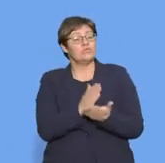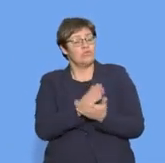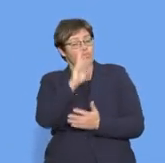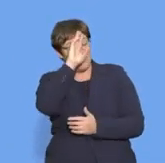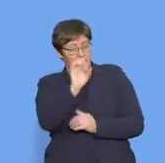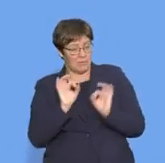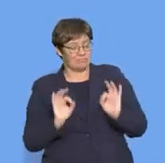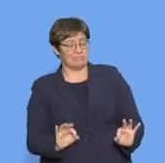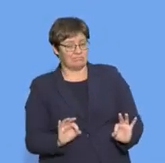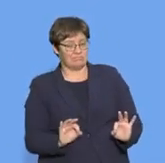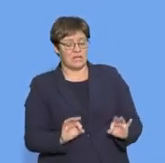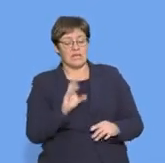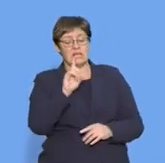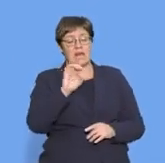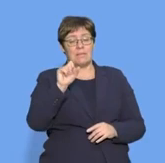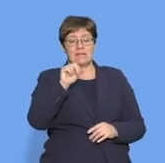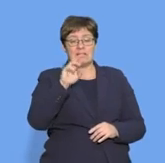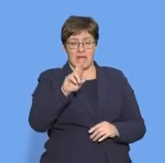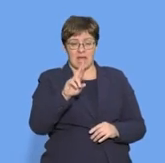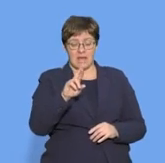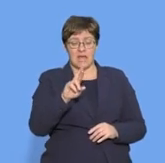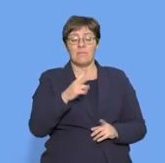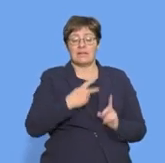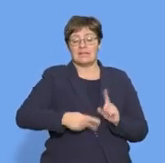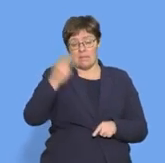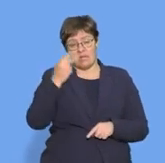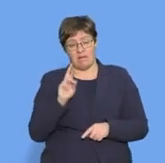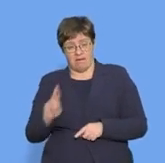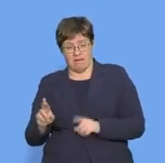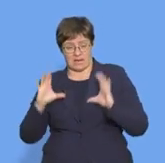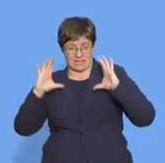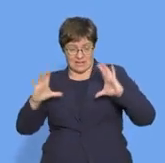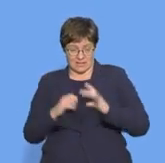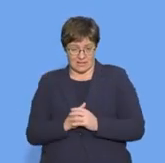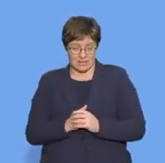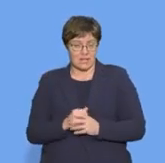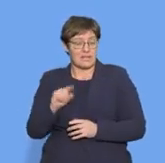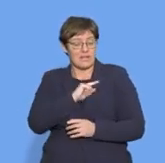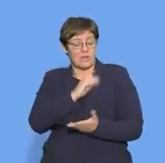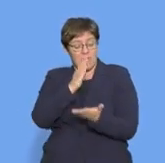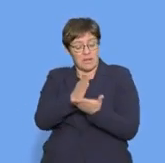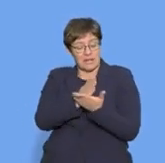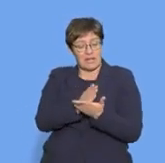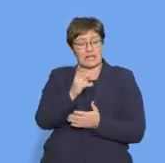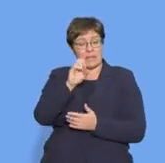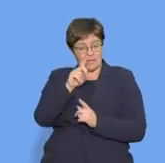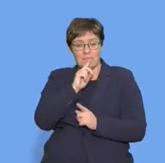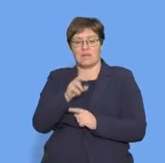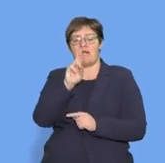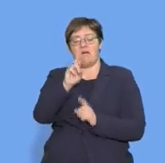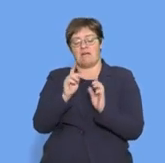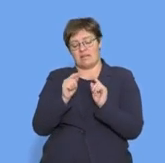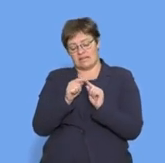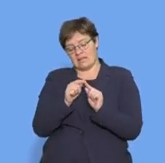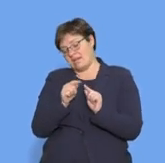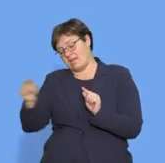you remember that diameter is twice the radius of a circle. Therefore, the midpoint of a diameter will be the